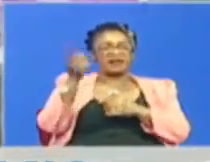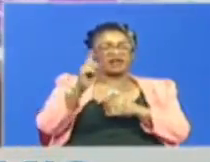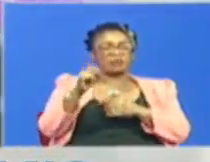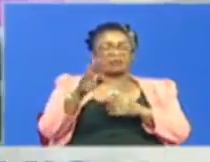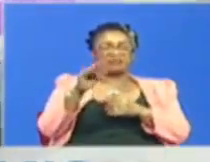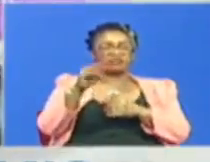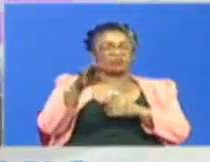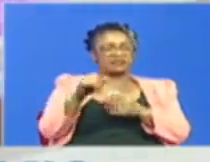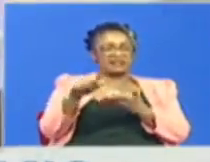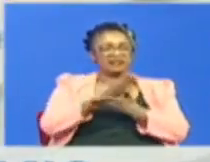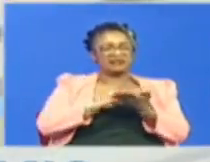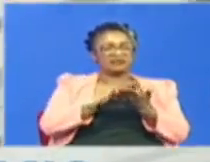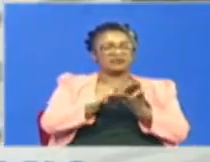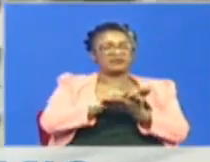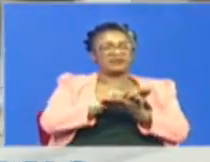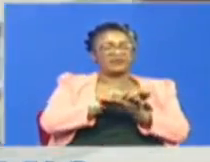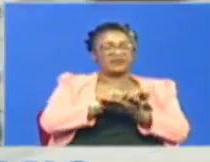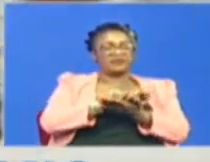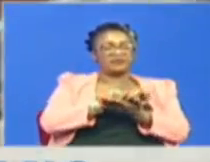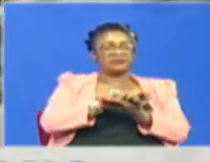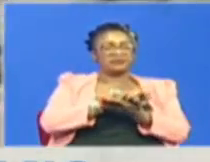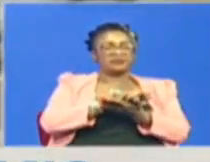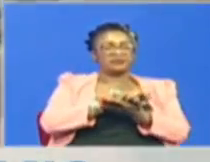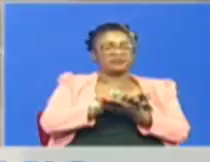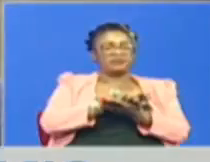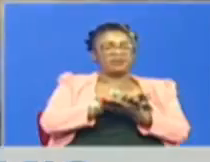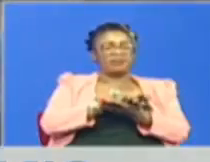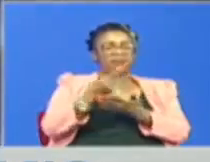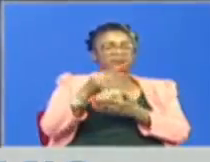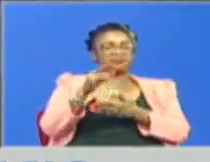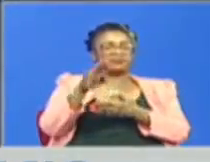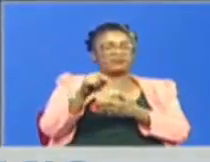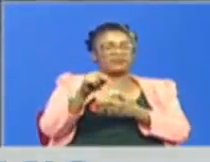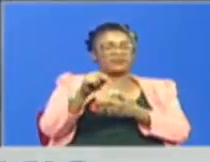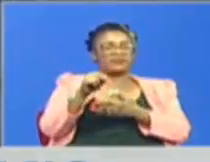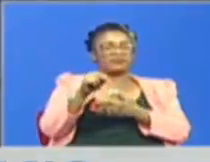metropolitan area. Helen Aura, NTV.